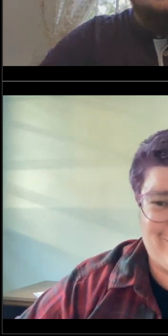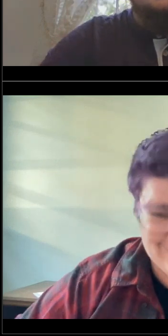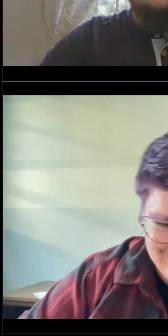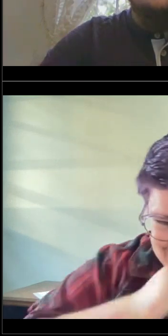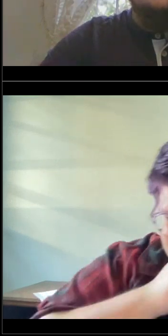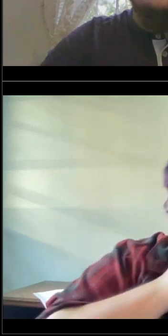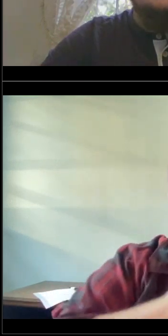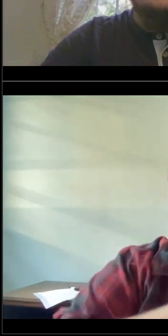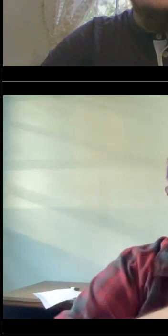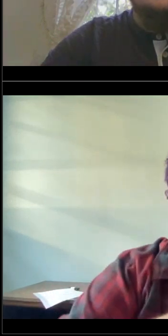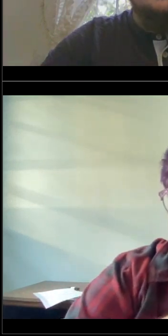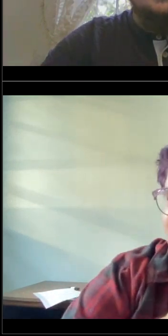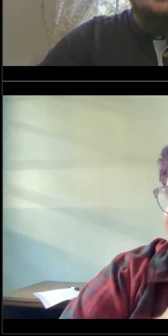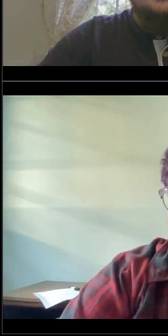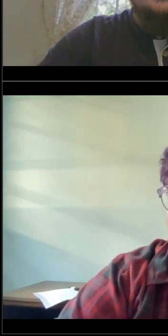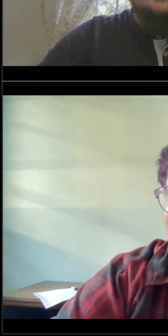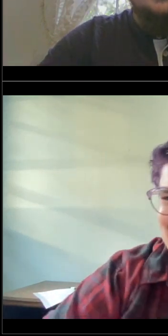cis people.